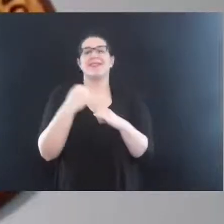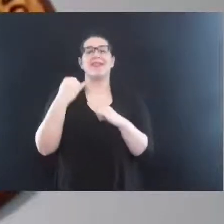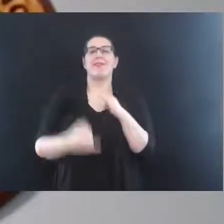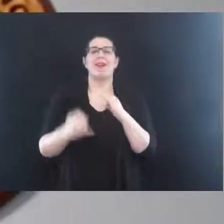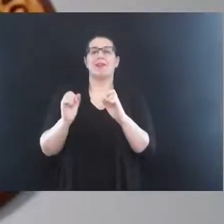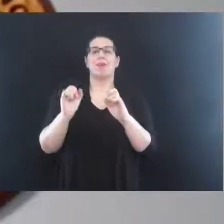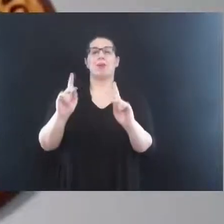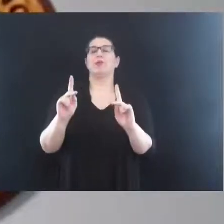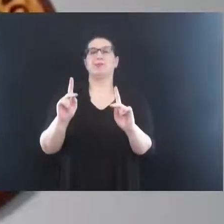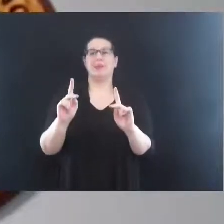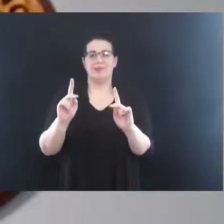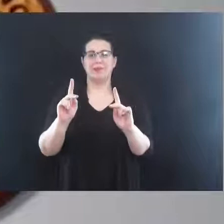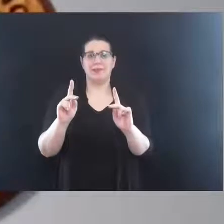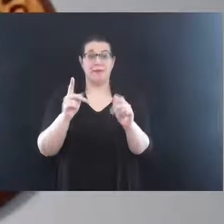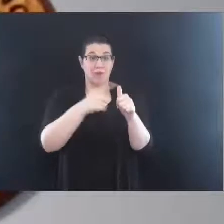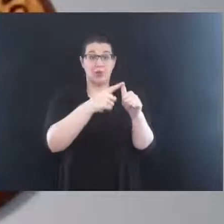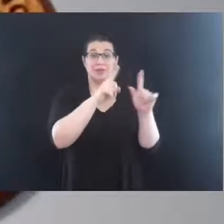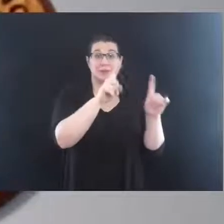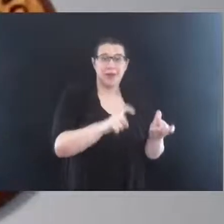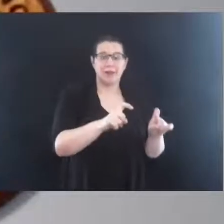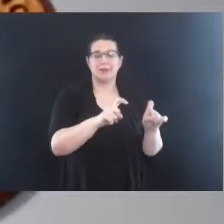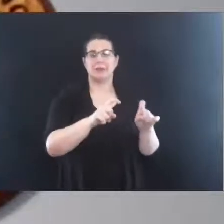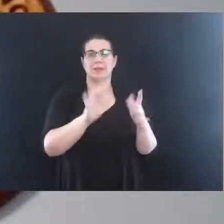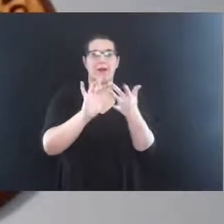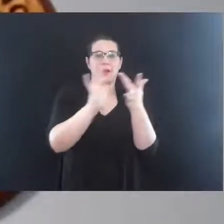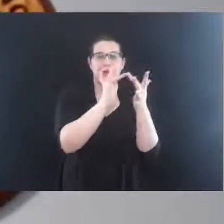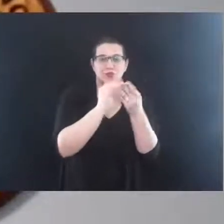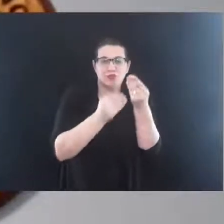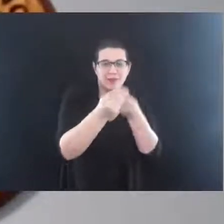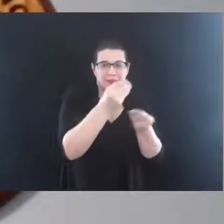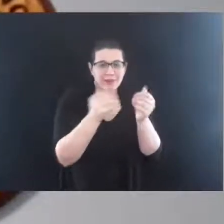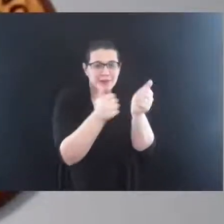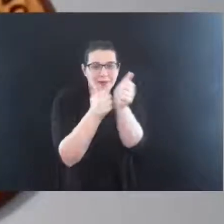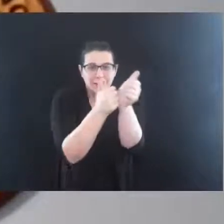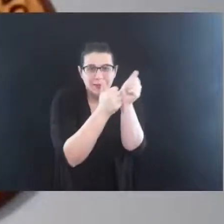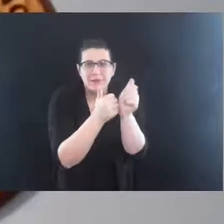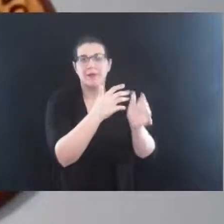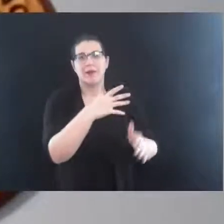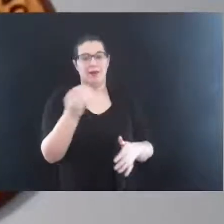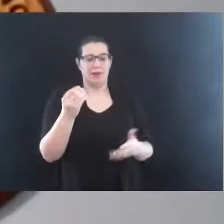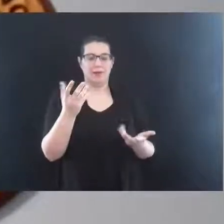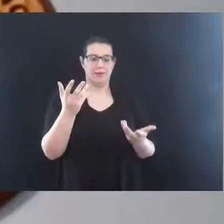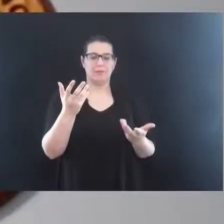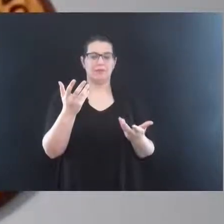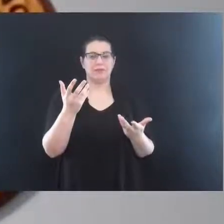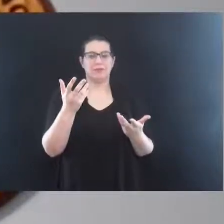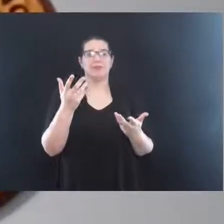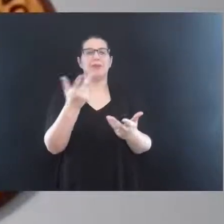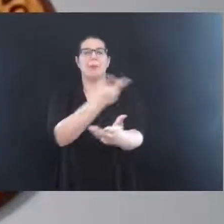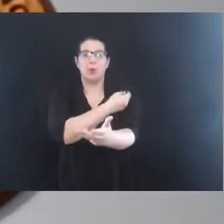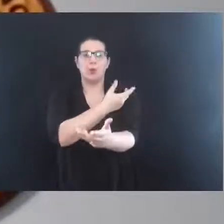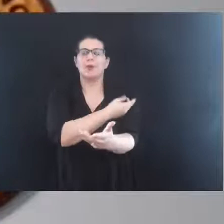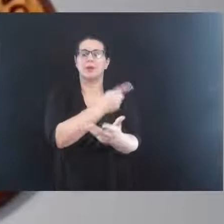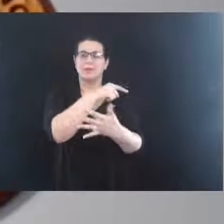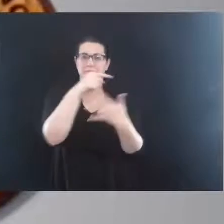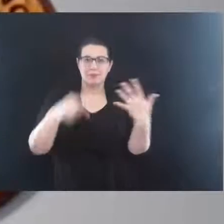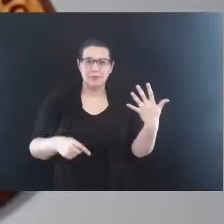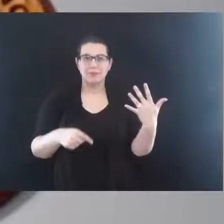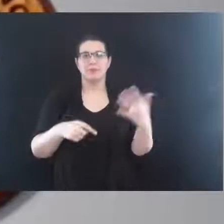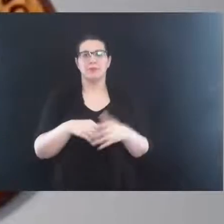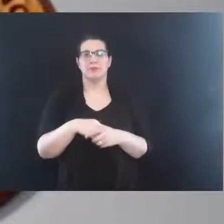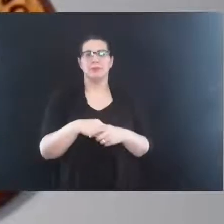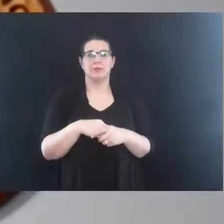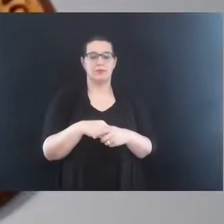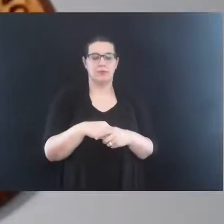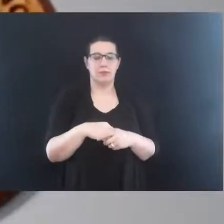of testing, contact tracing that we're doing, and of course, continuing the immunization process. And to reiterate all of the medical science